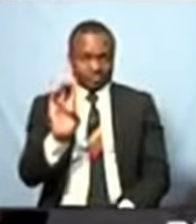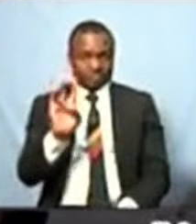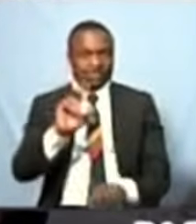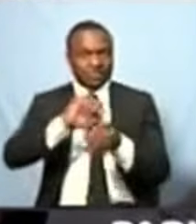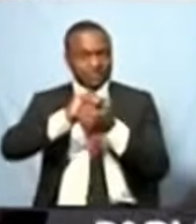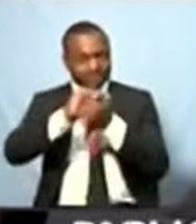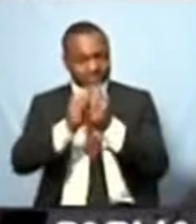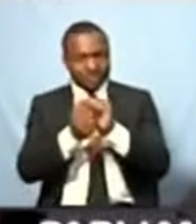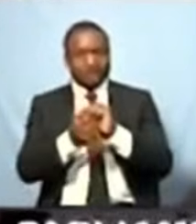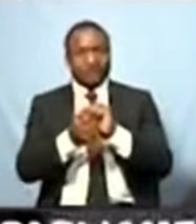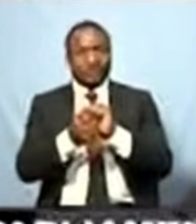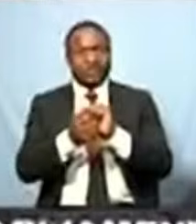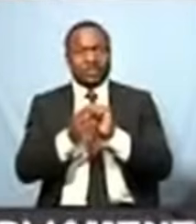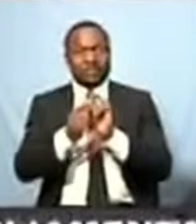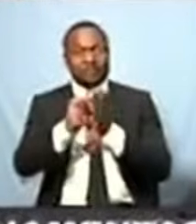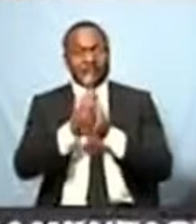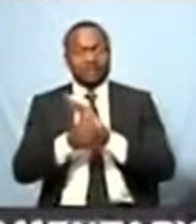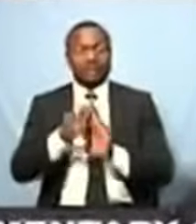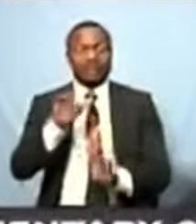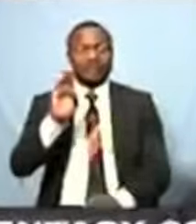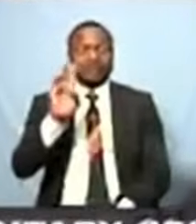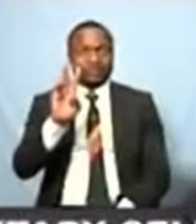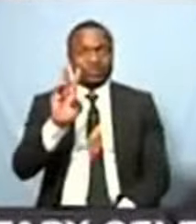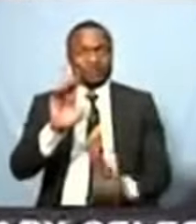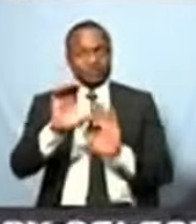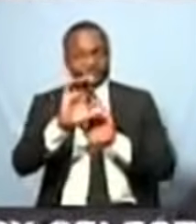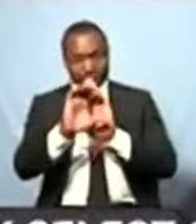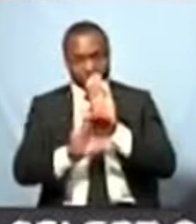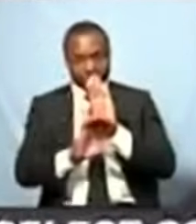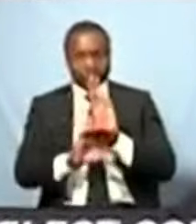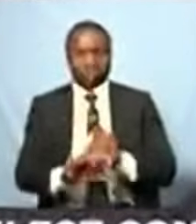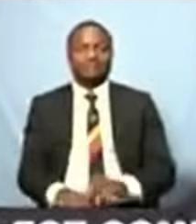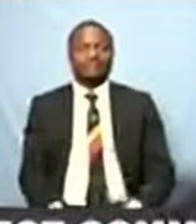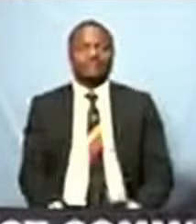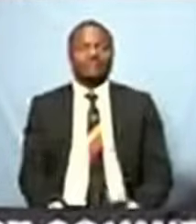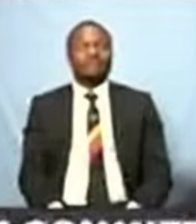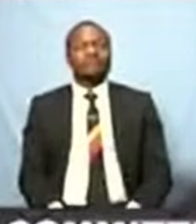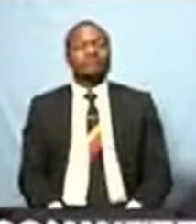amend Article 72 of the Constitution.